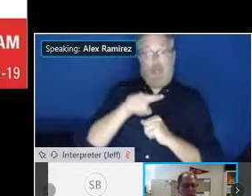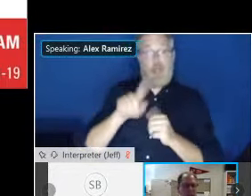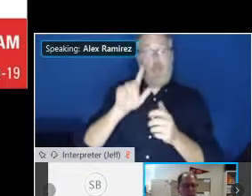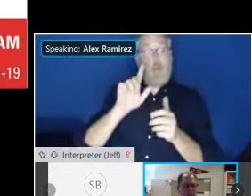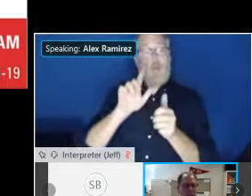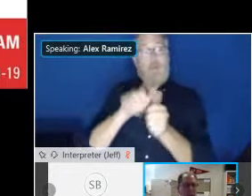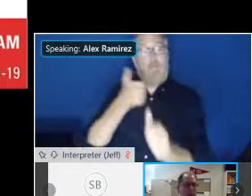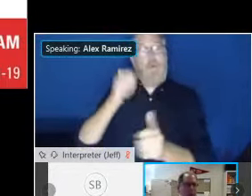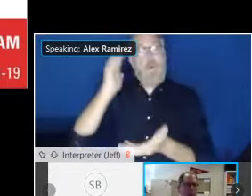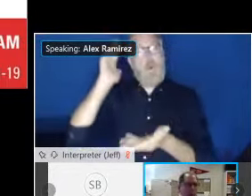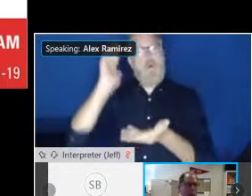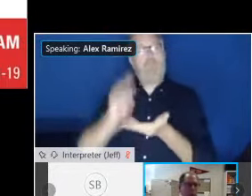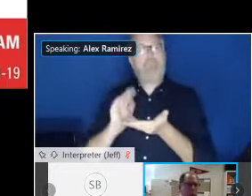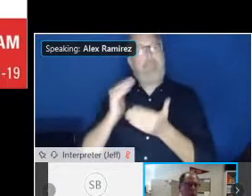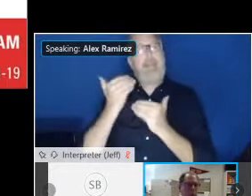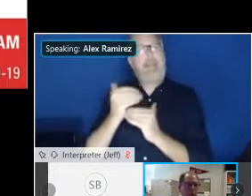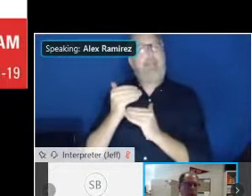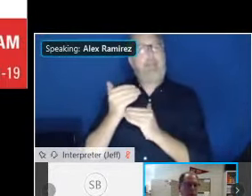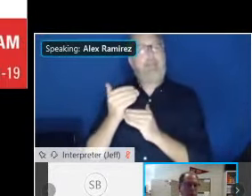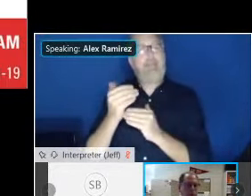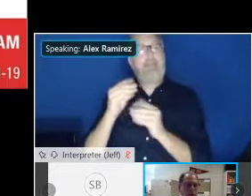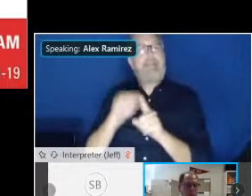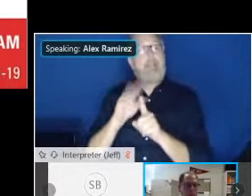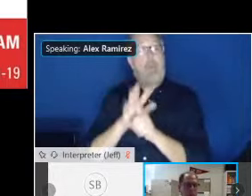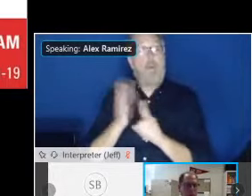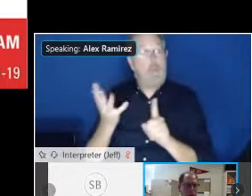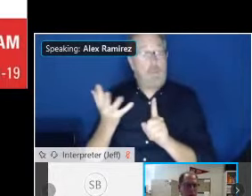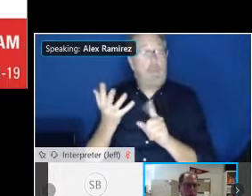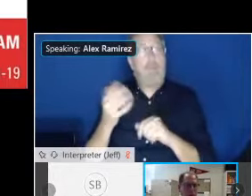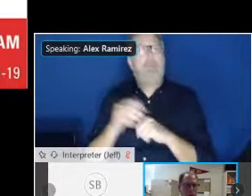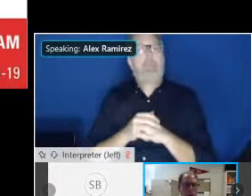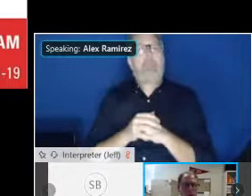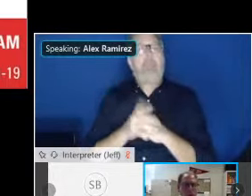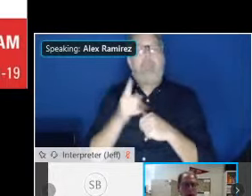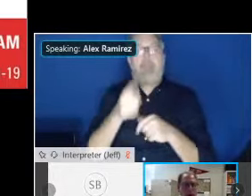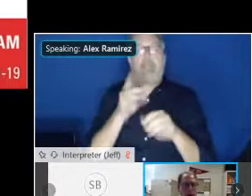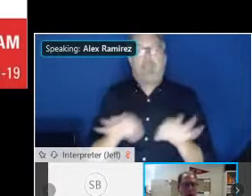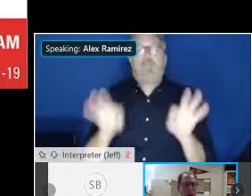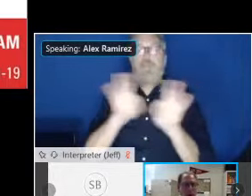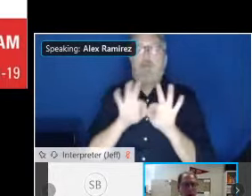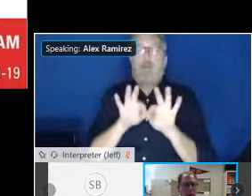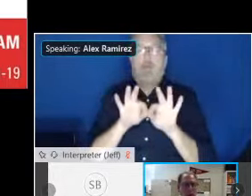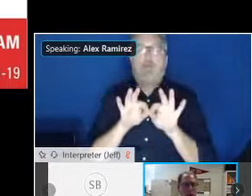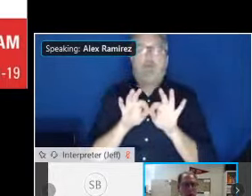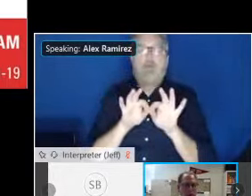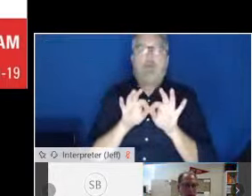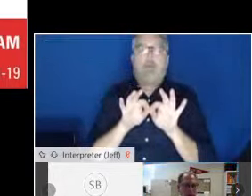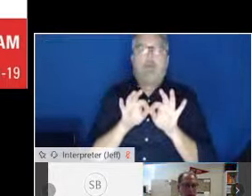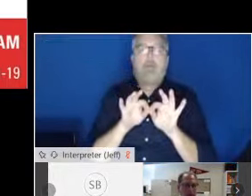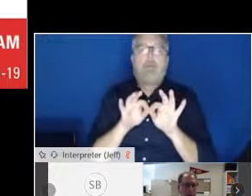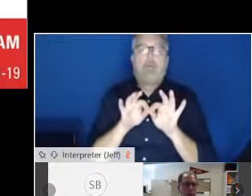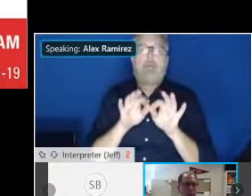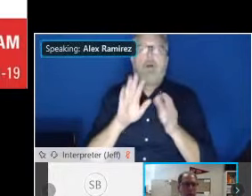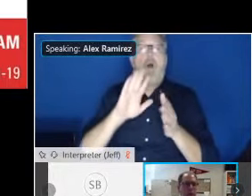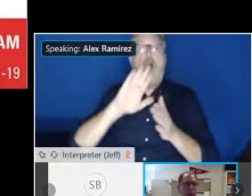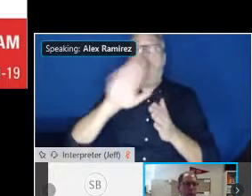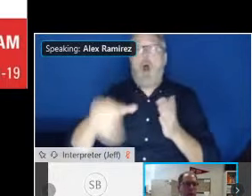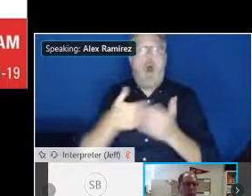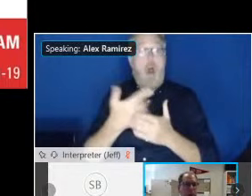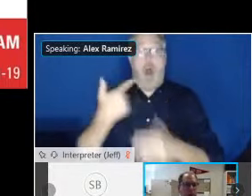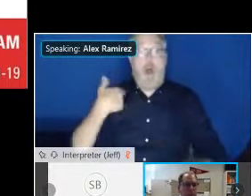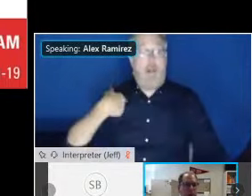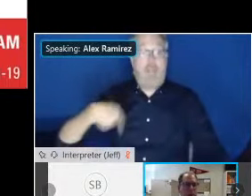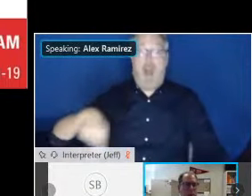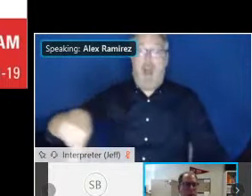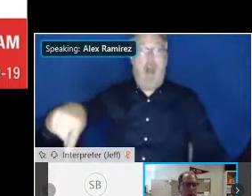some of this? And I think this is probably one of the most important parts that all of us have